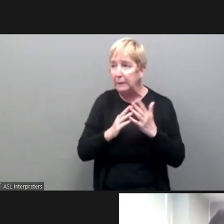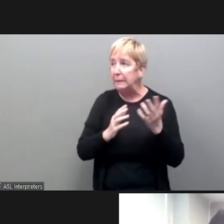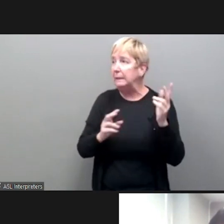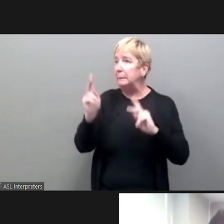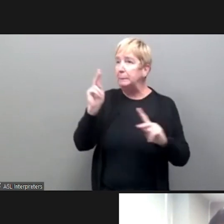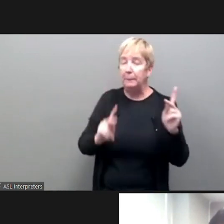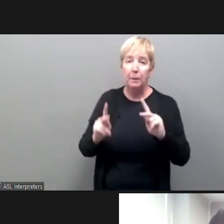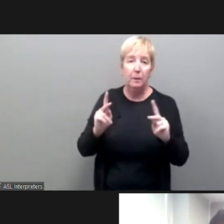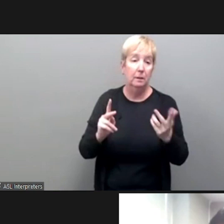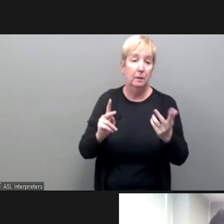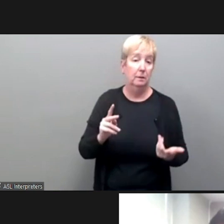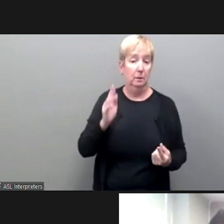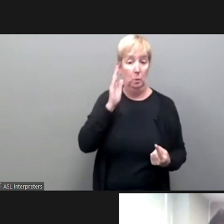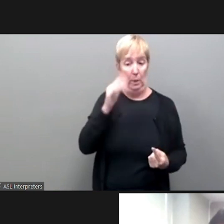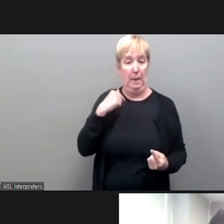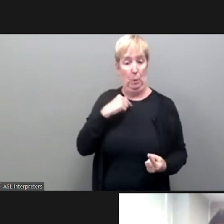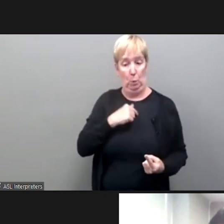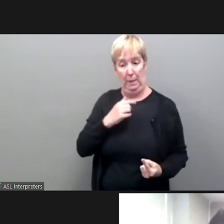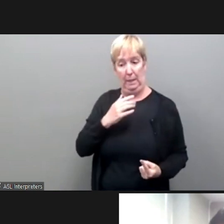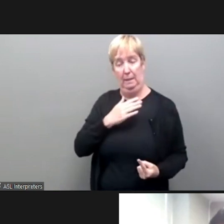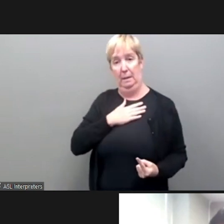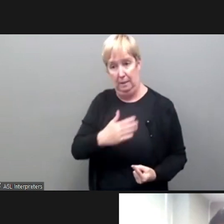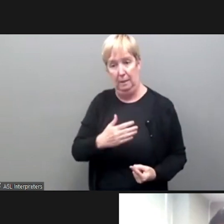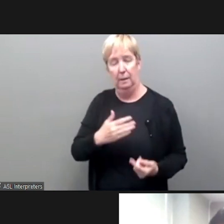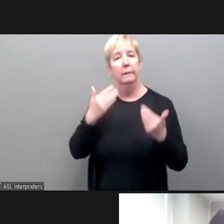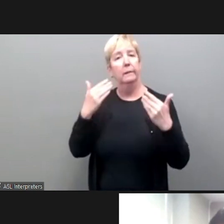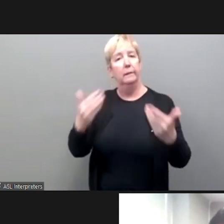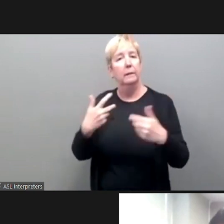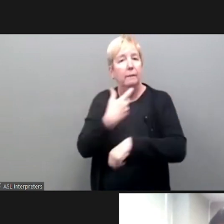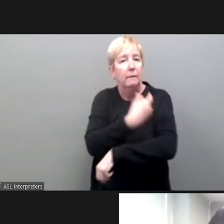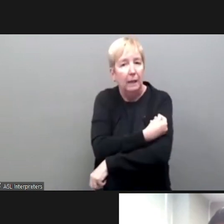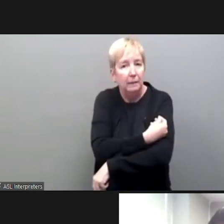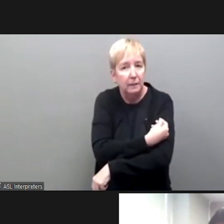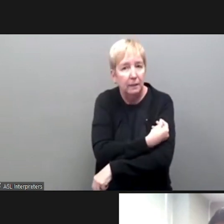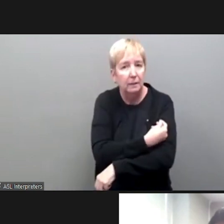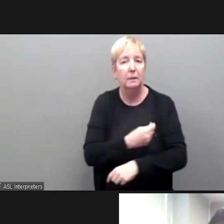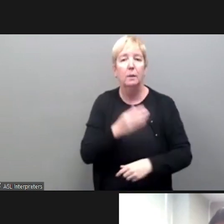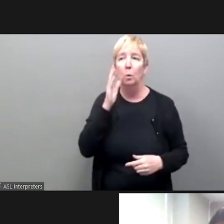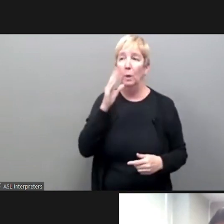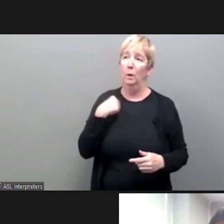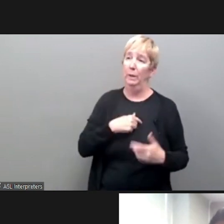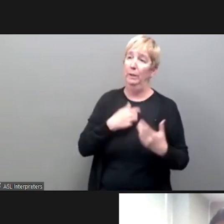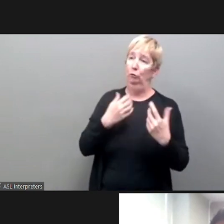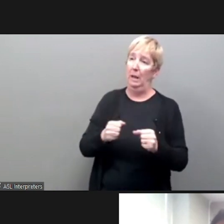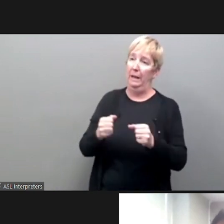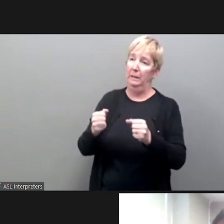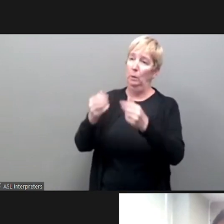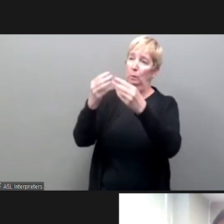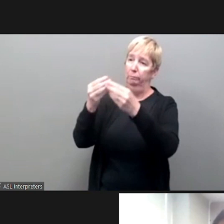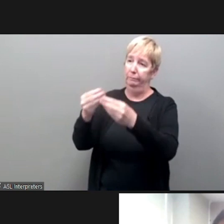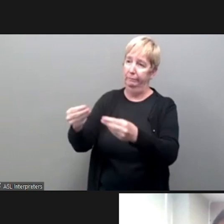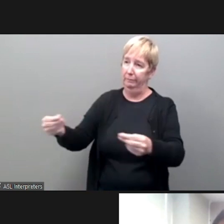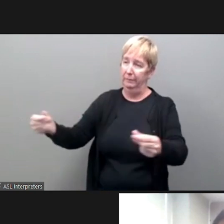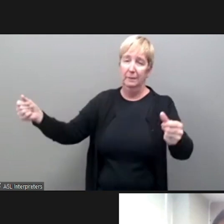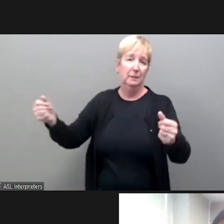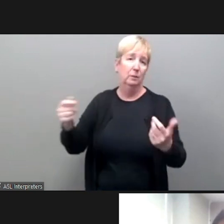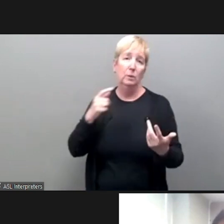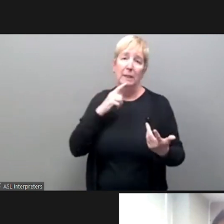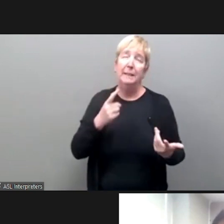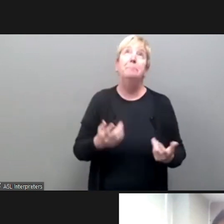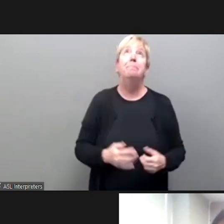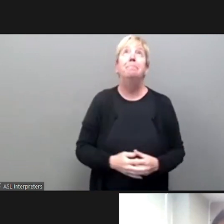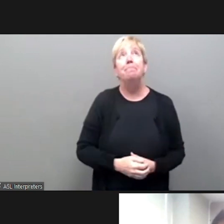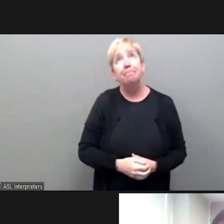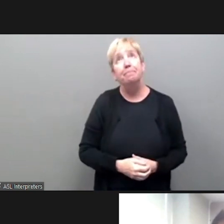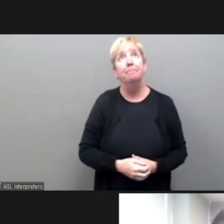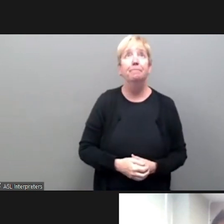how much we all decide to get vaccinated and try to end this pandemic, because really it is up, we